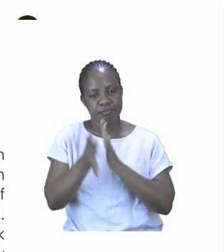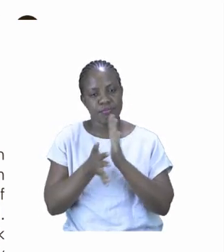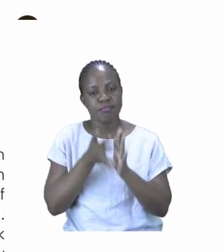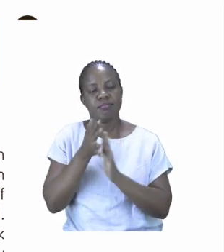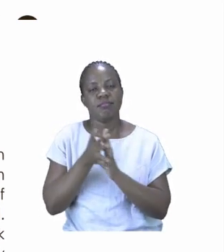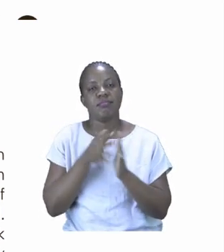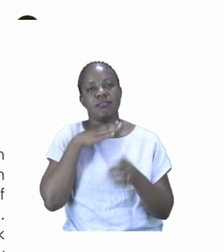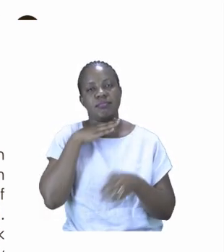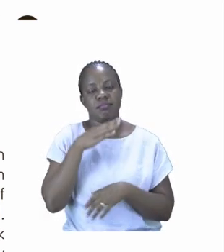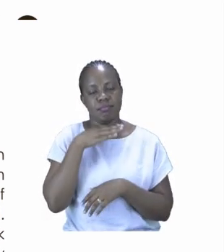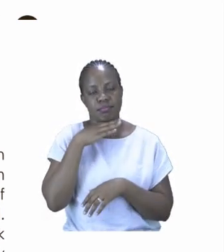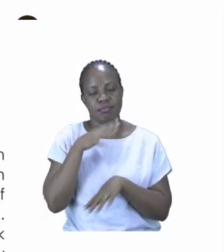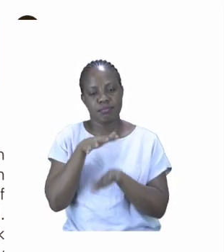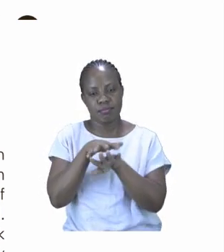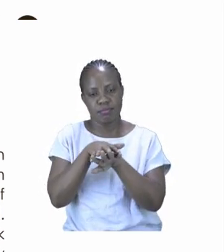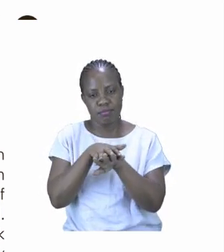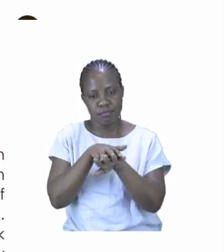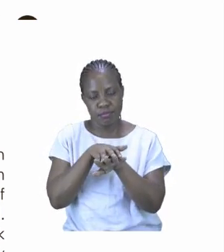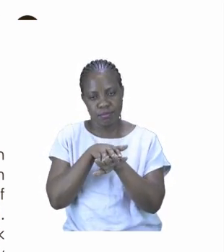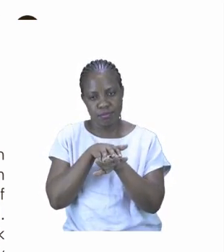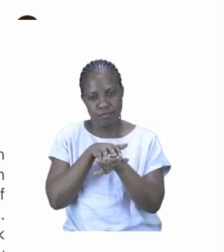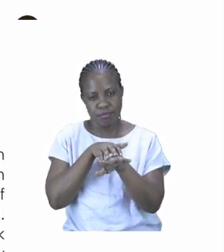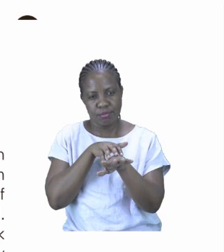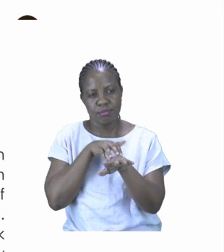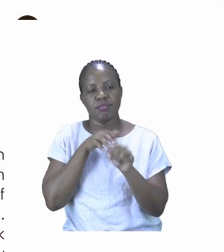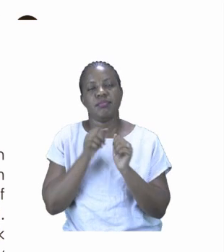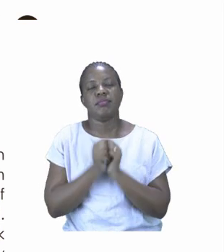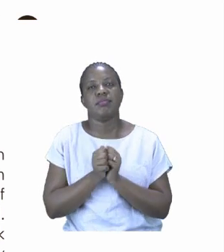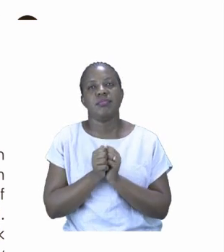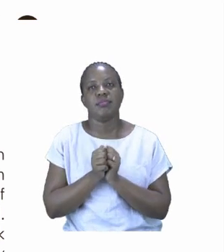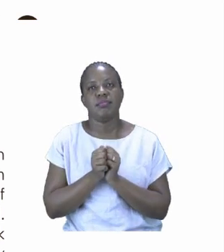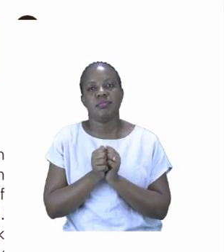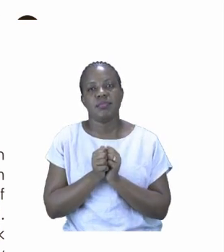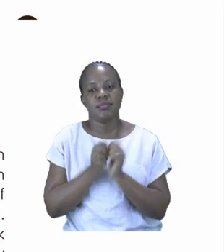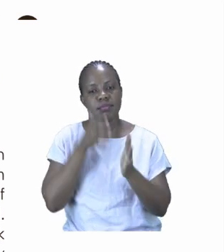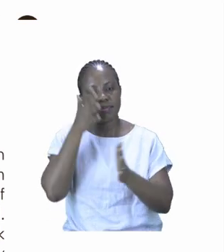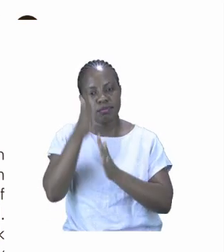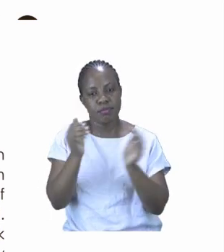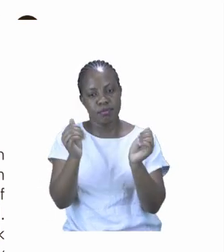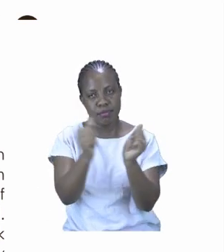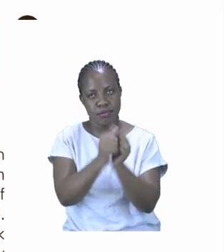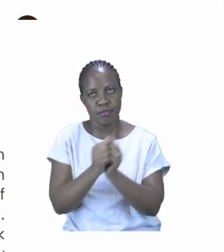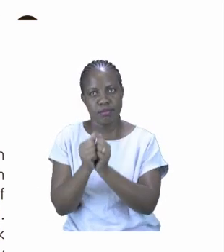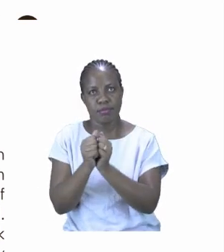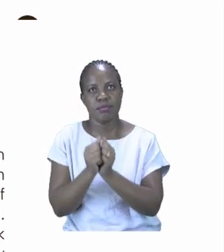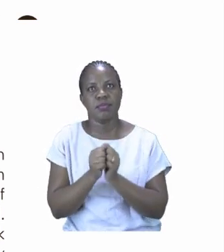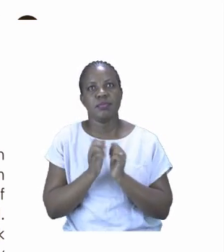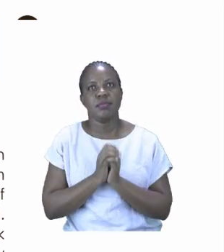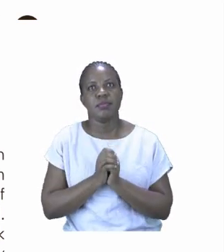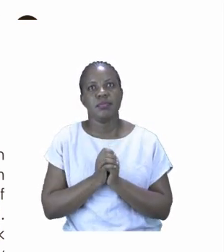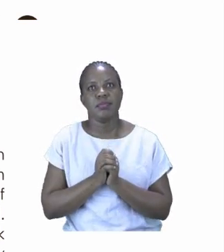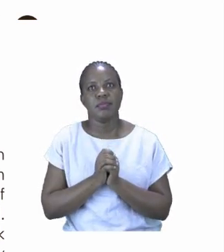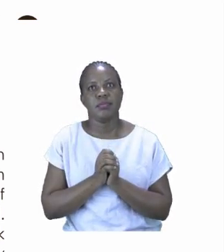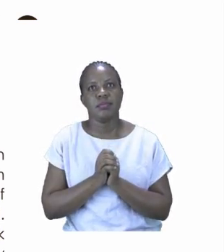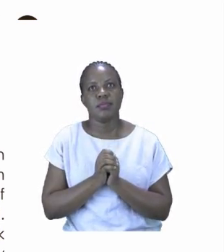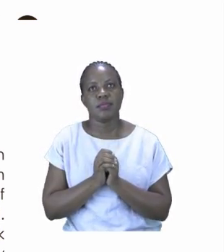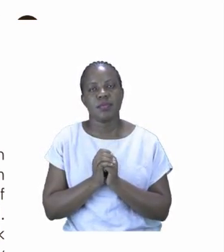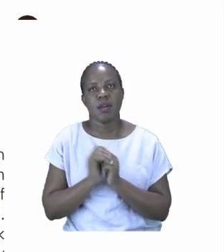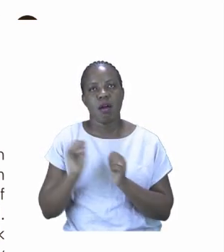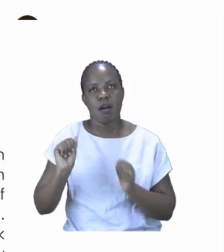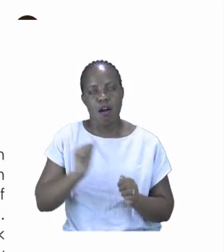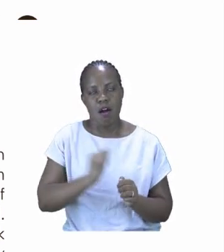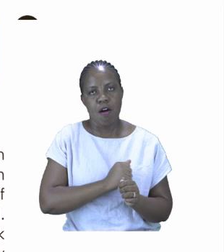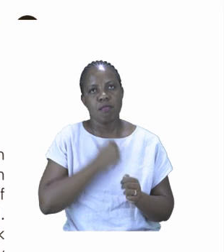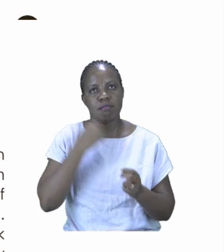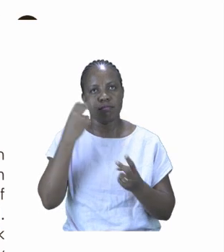If you would like to read with me, that's okay too. We will start at the heading where it says, Our